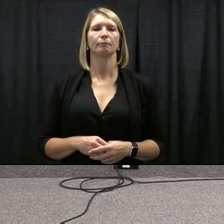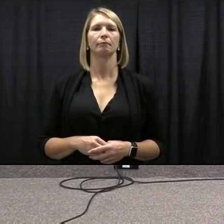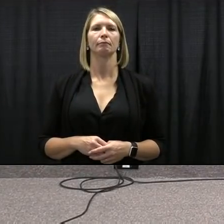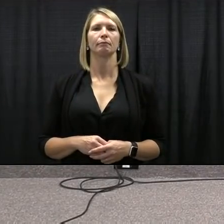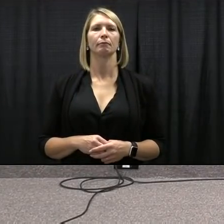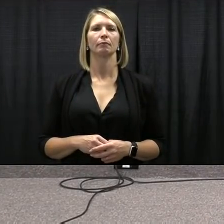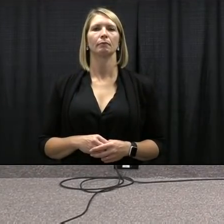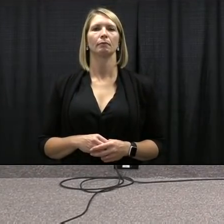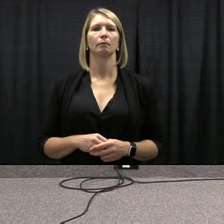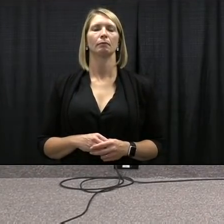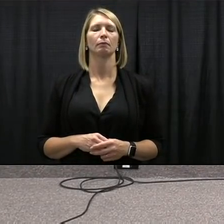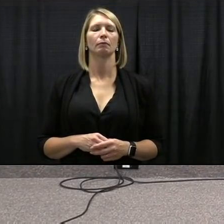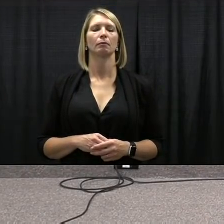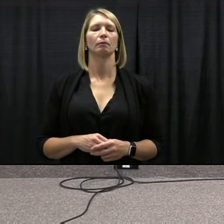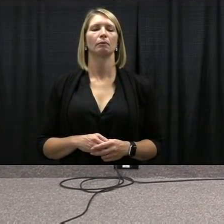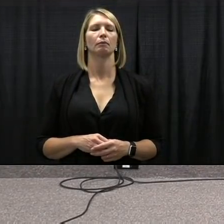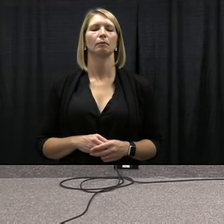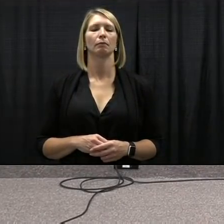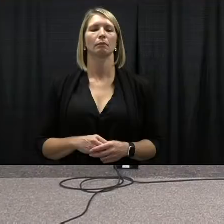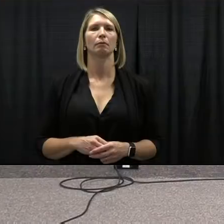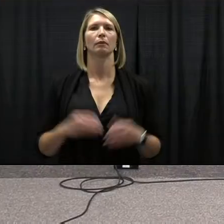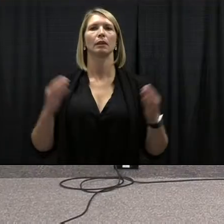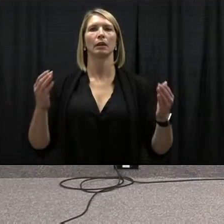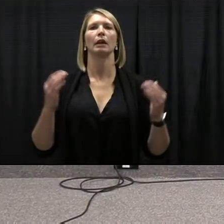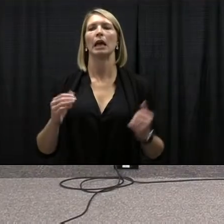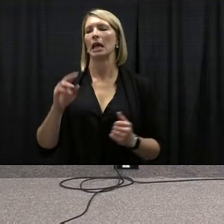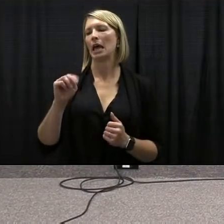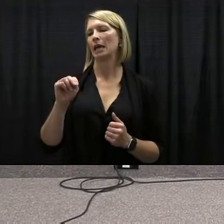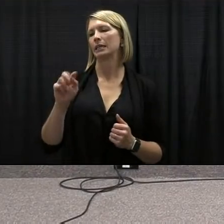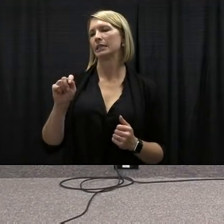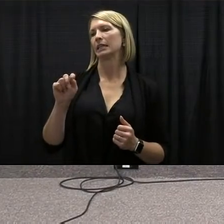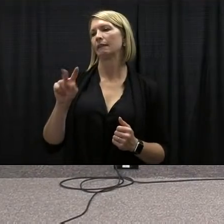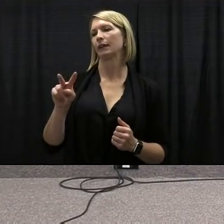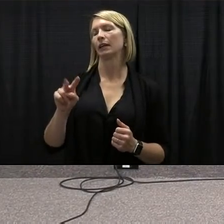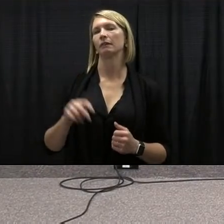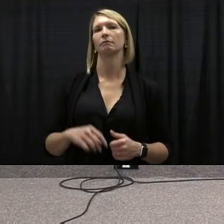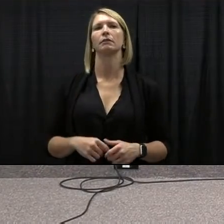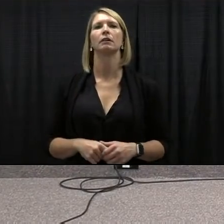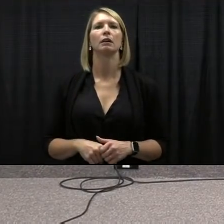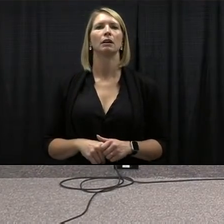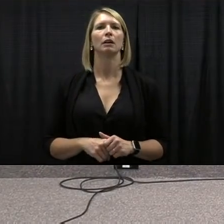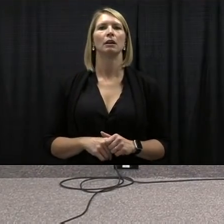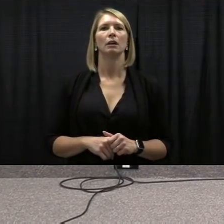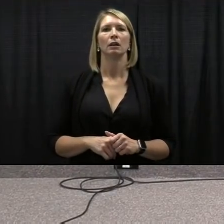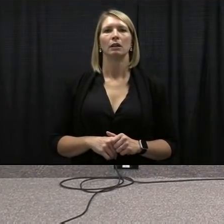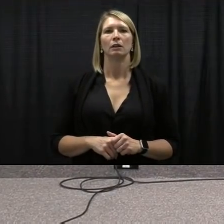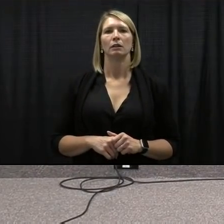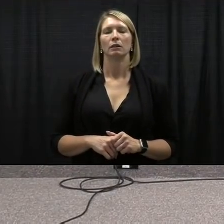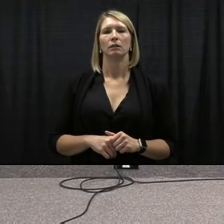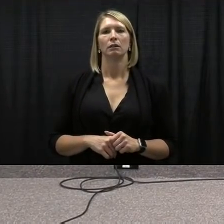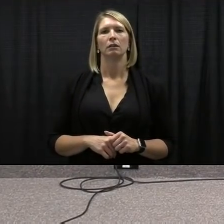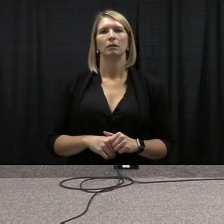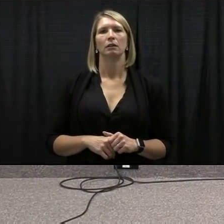Our next questions are from Jody Cook with NTV. Please go ahead and make your way to the mic.